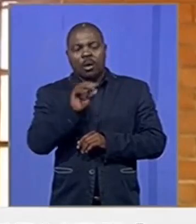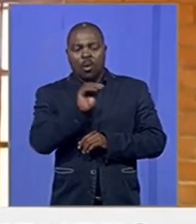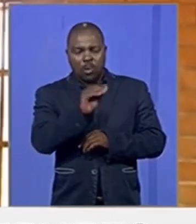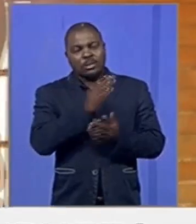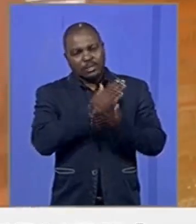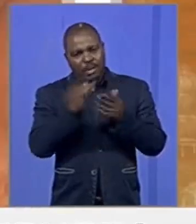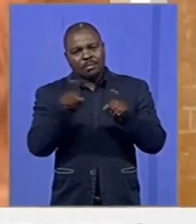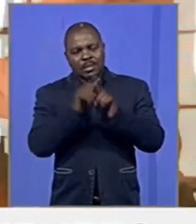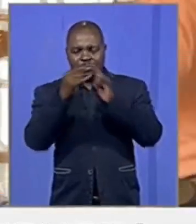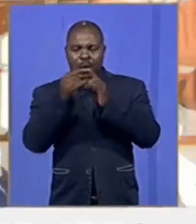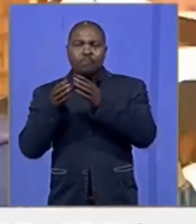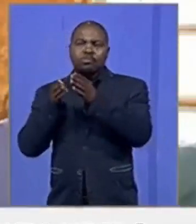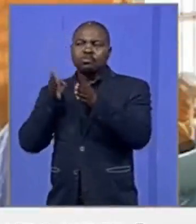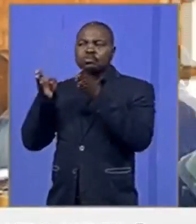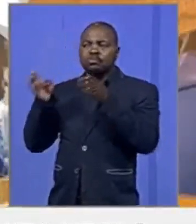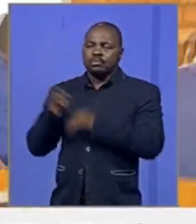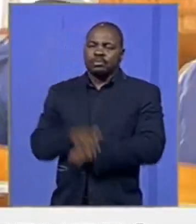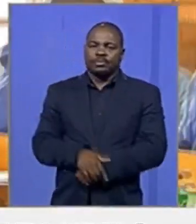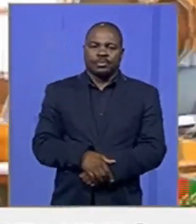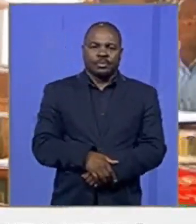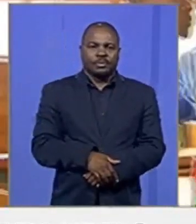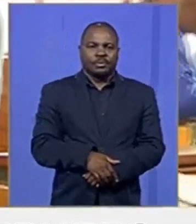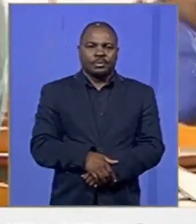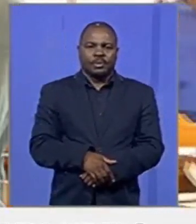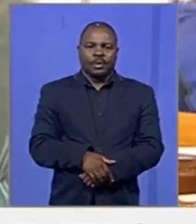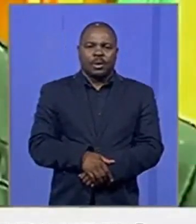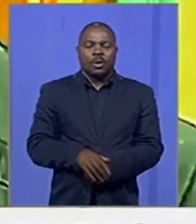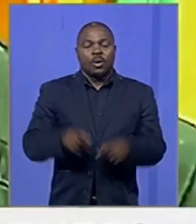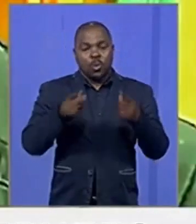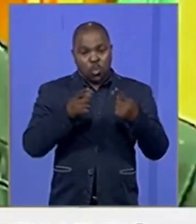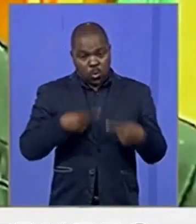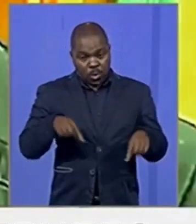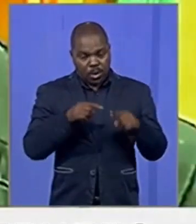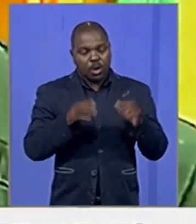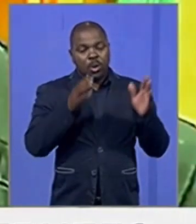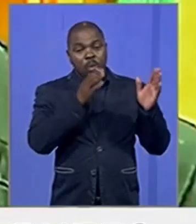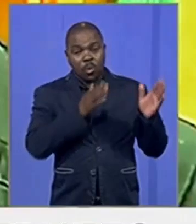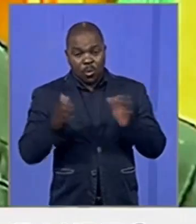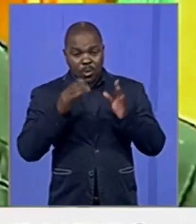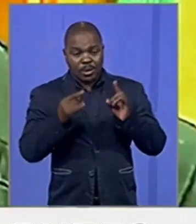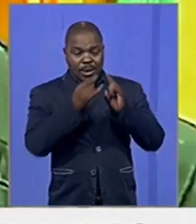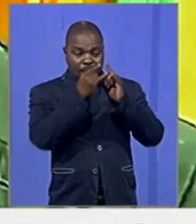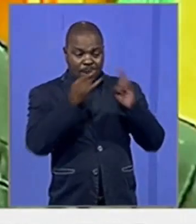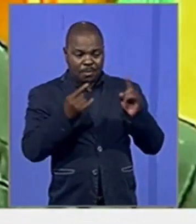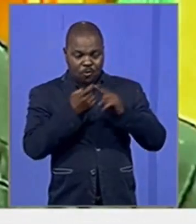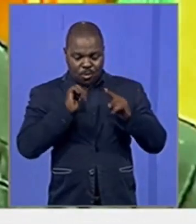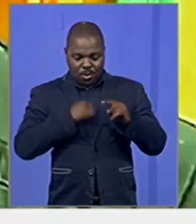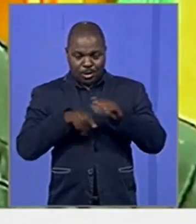mothale ono. The reason why we are organizing camps as a district